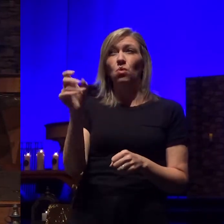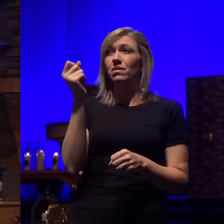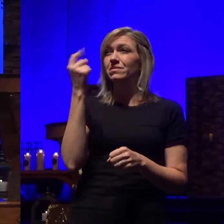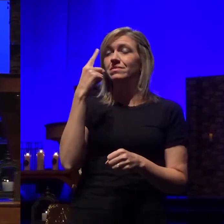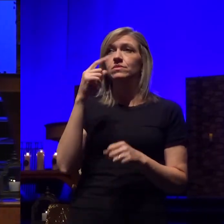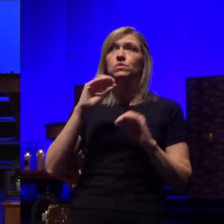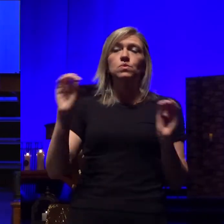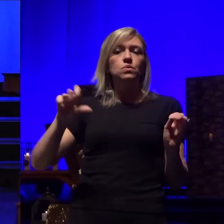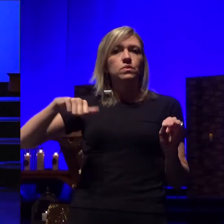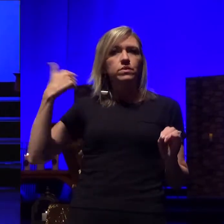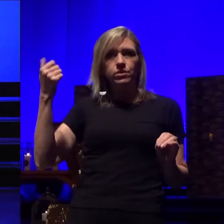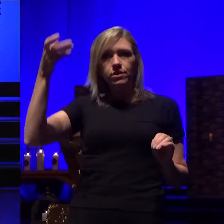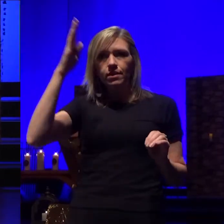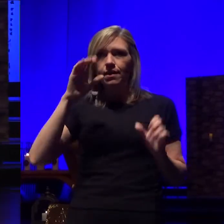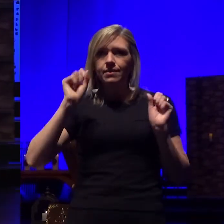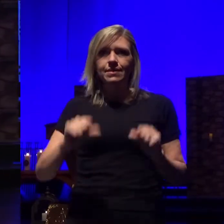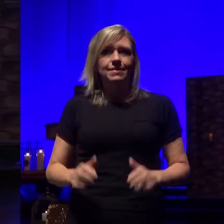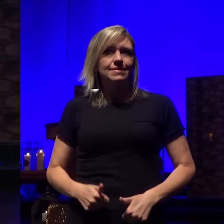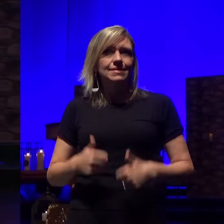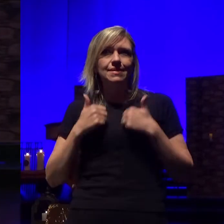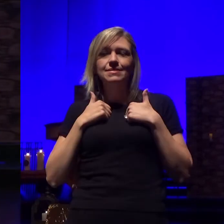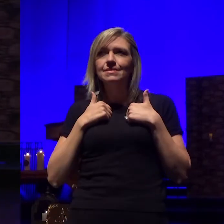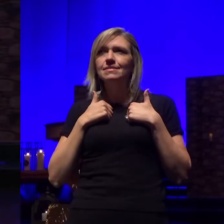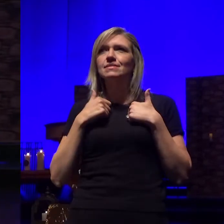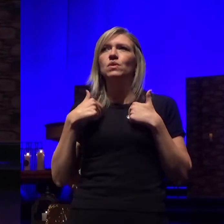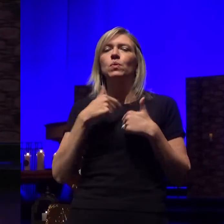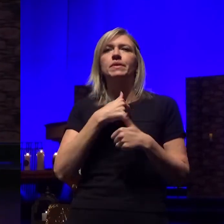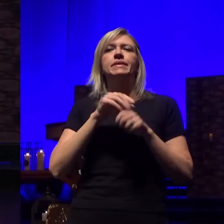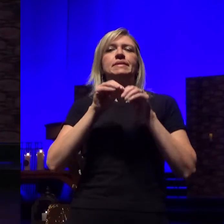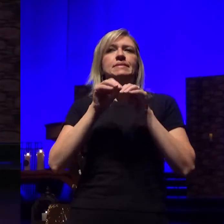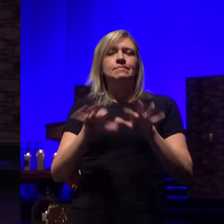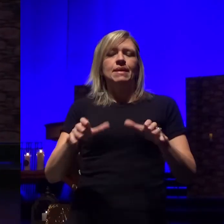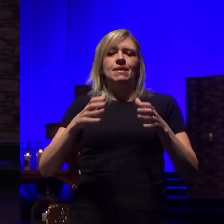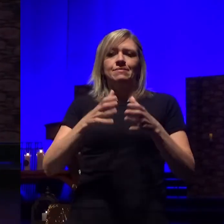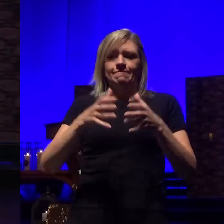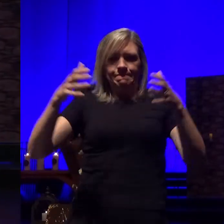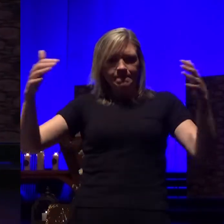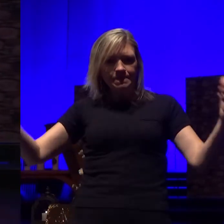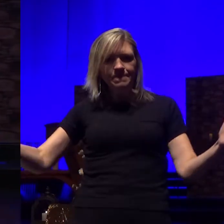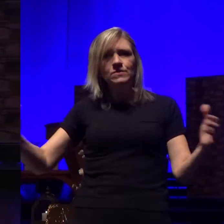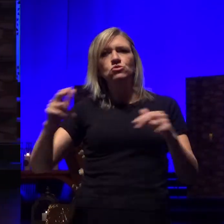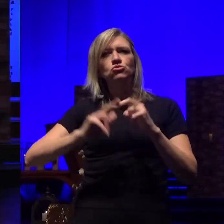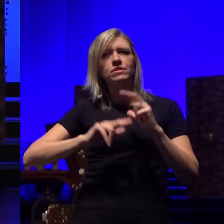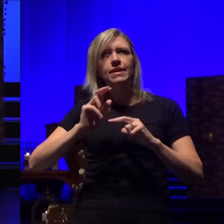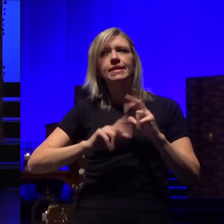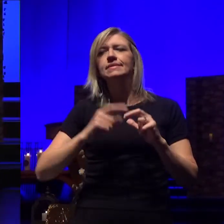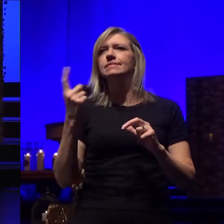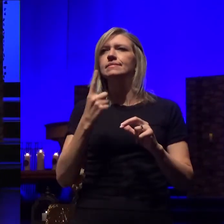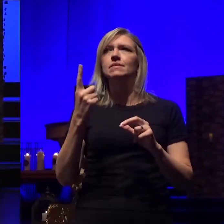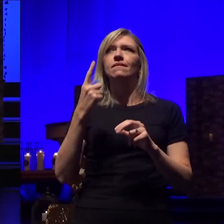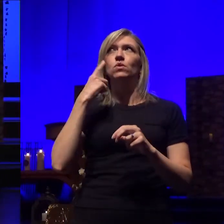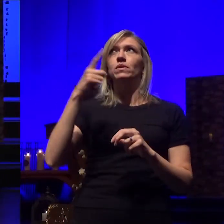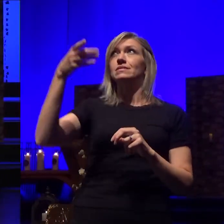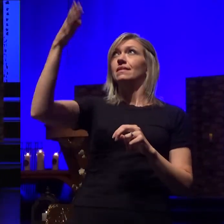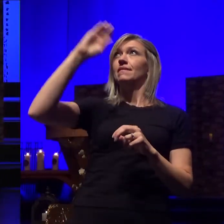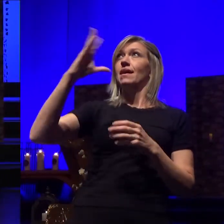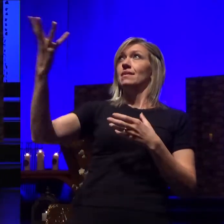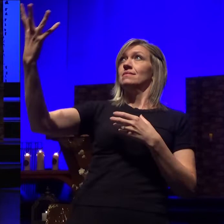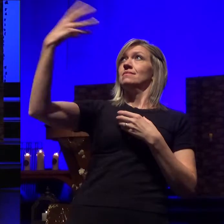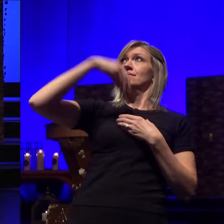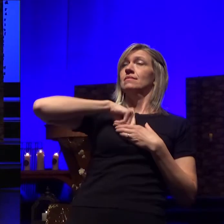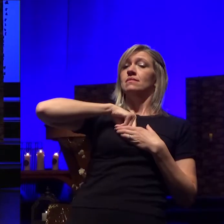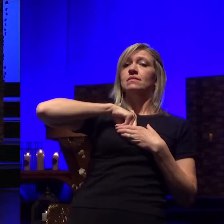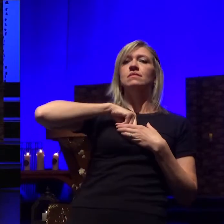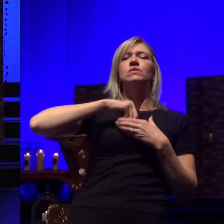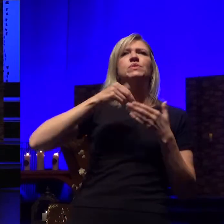other God that can ever exist. And we expand and we create a ground in that understanding, for the divine to enter into